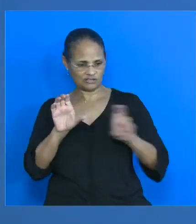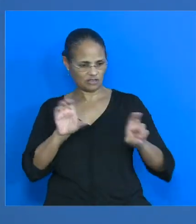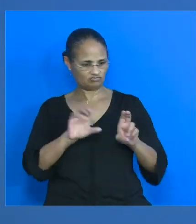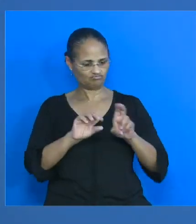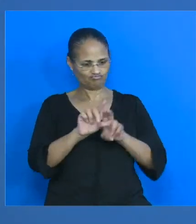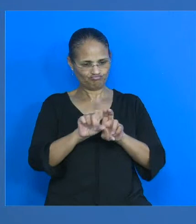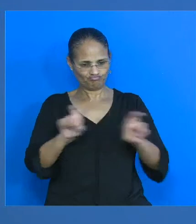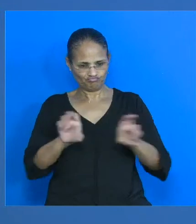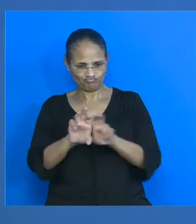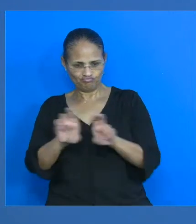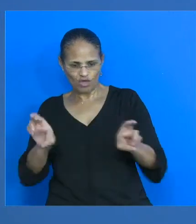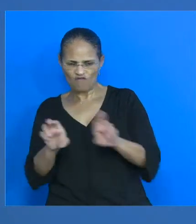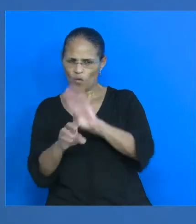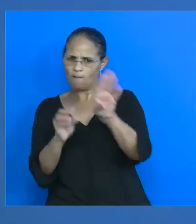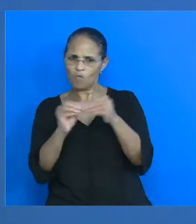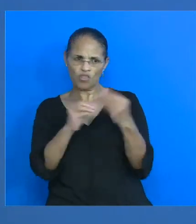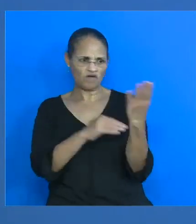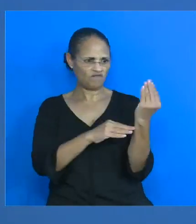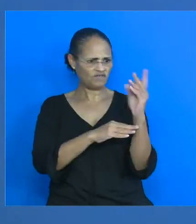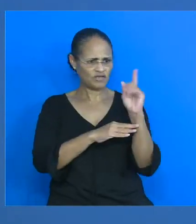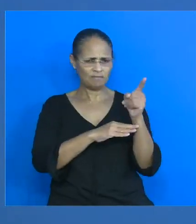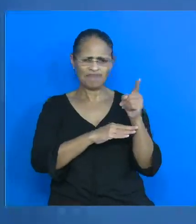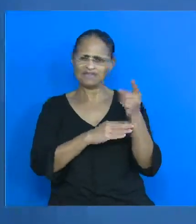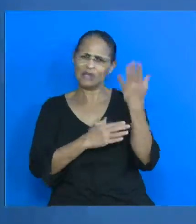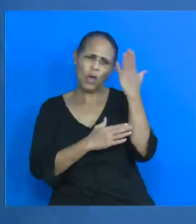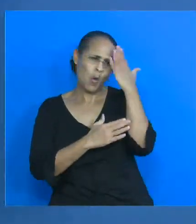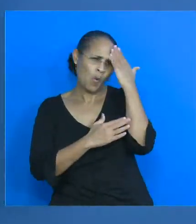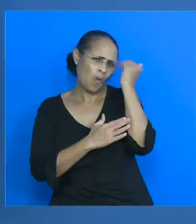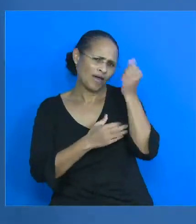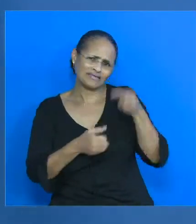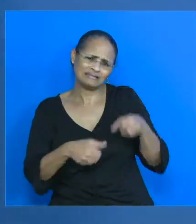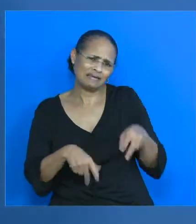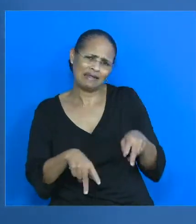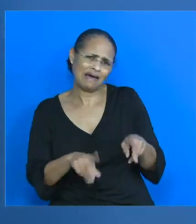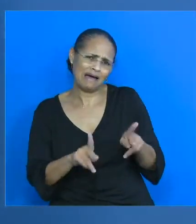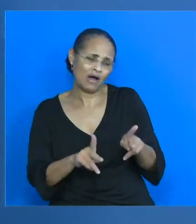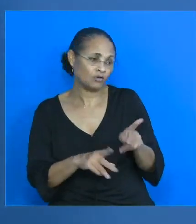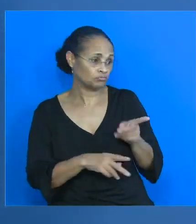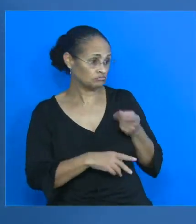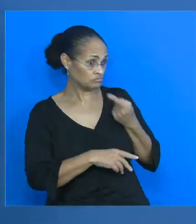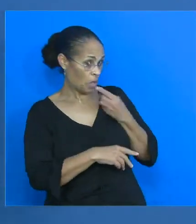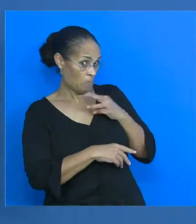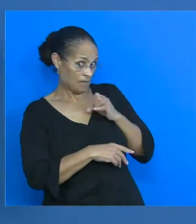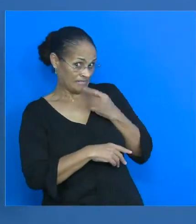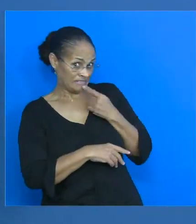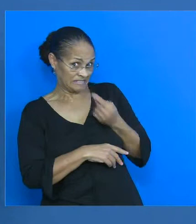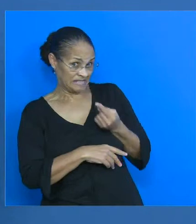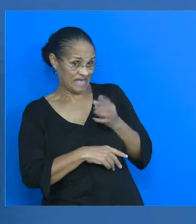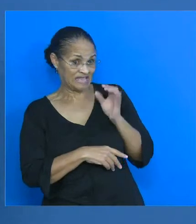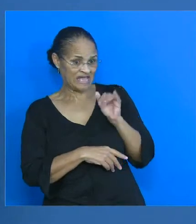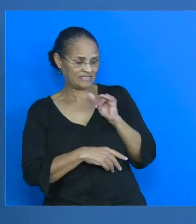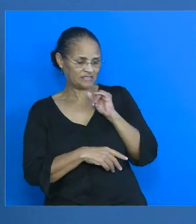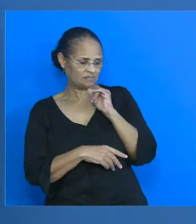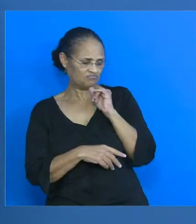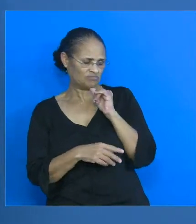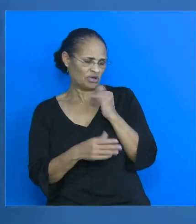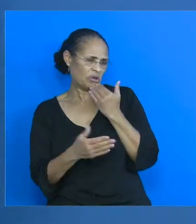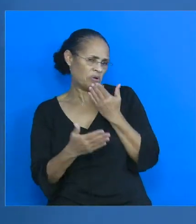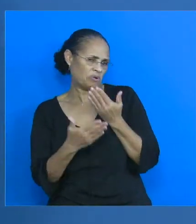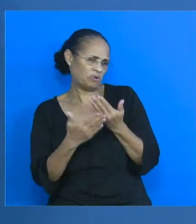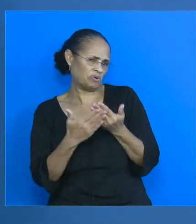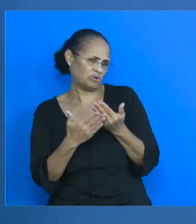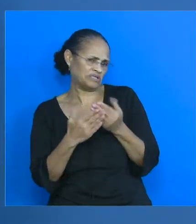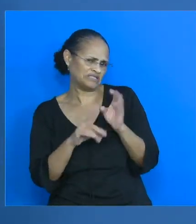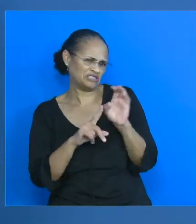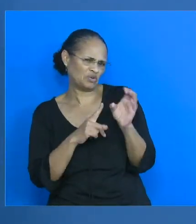for periods of 15 minutes or more. Mm-hmm. Why is this allowed? That is an extremely unfortunate circumstance. I'm glad that